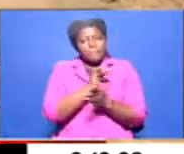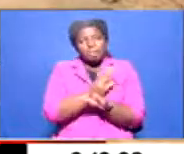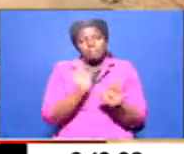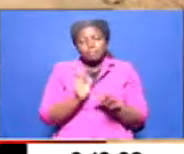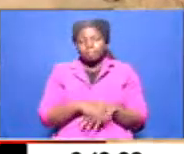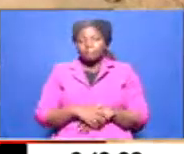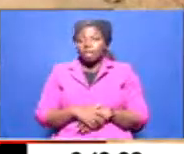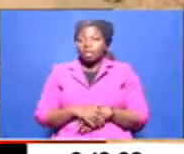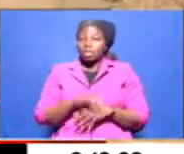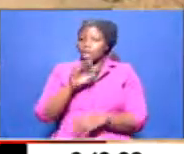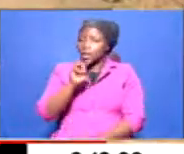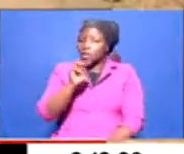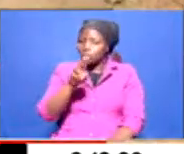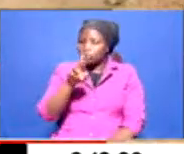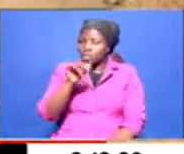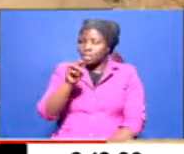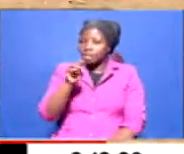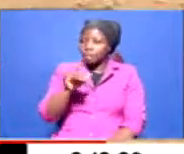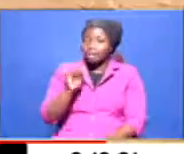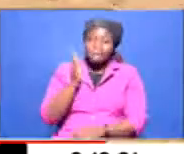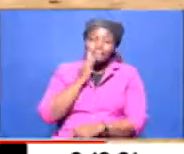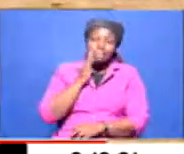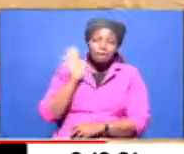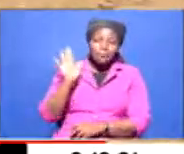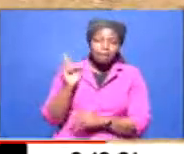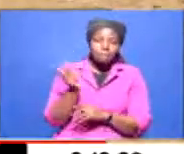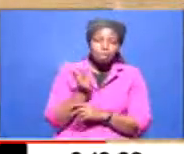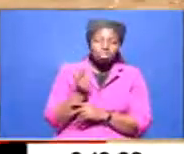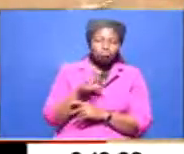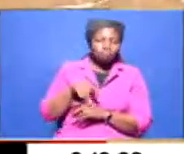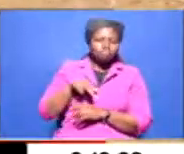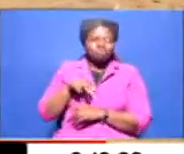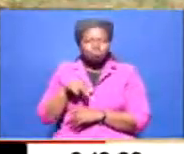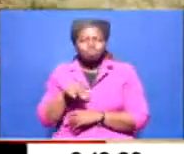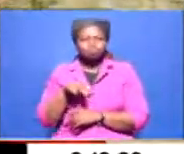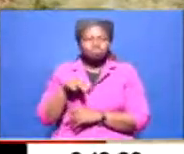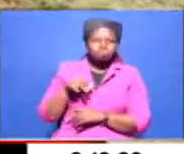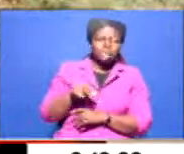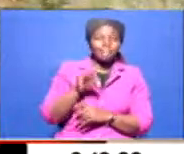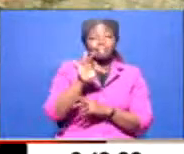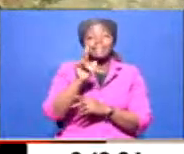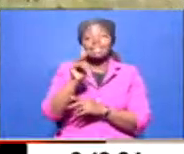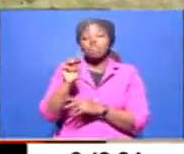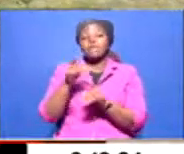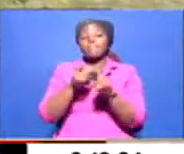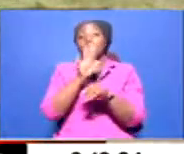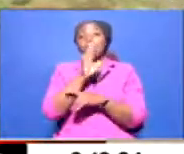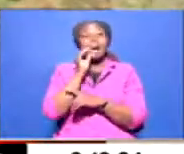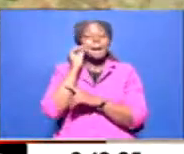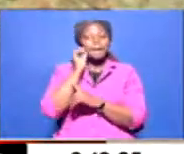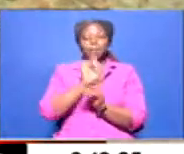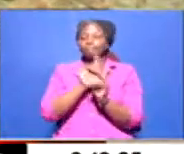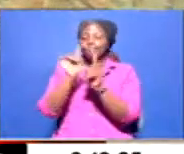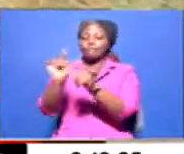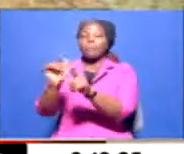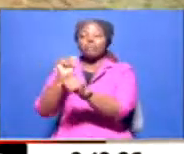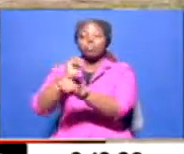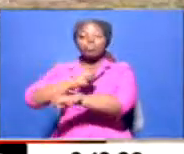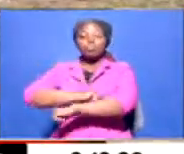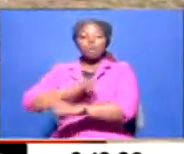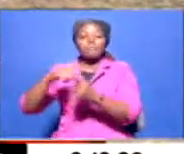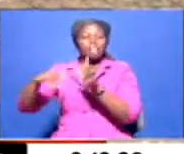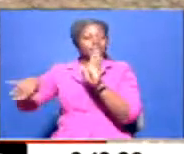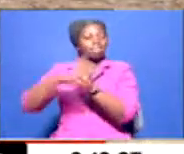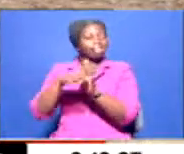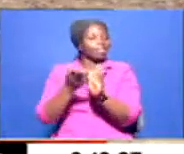Muremi and his mother walked approximately 3 kilometers from their Majengo estate to the school but were turned away for